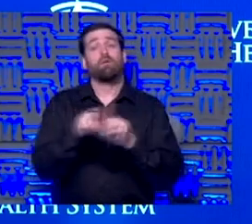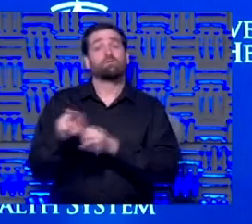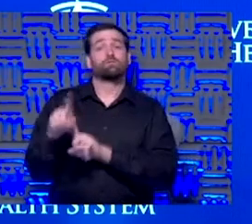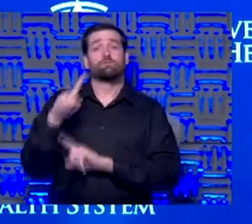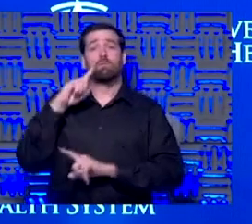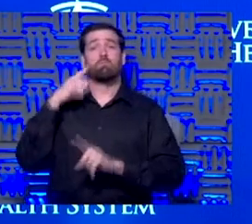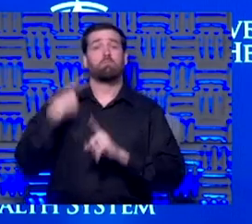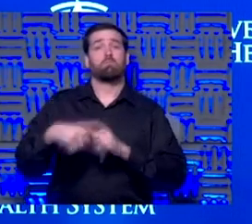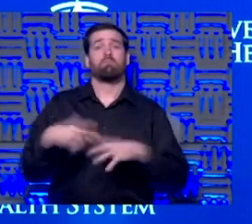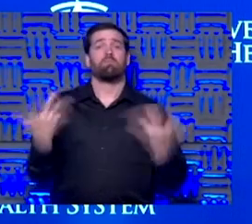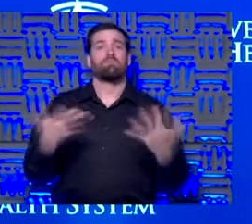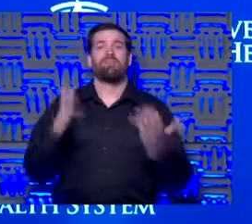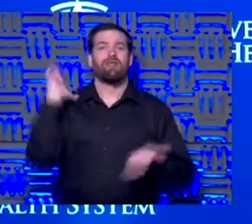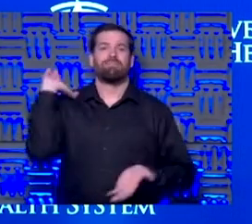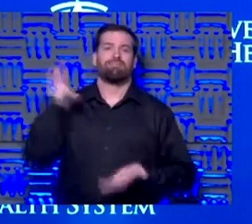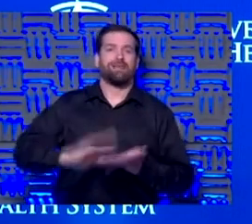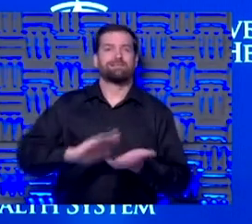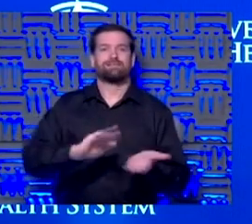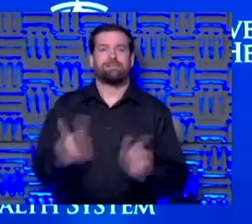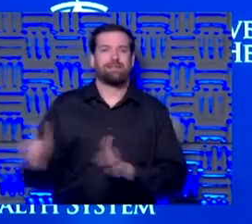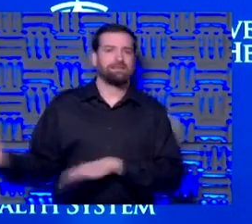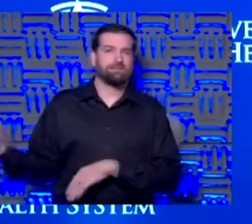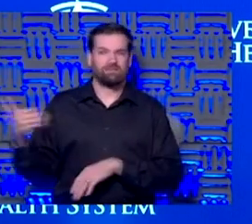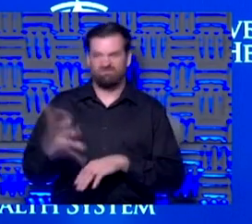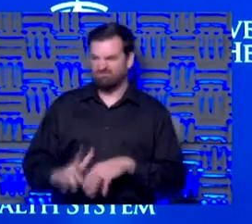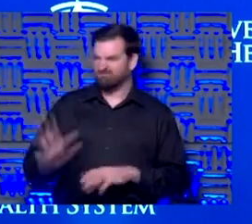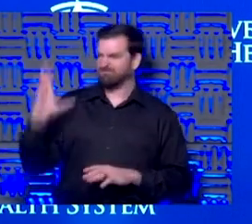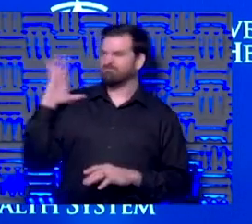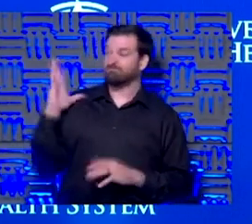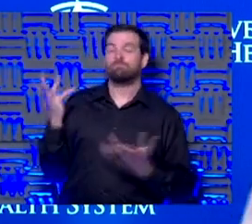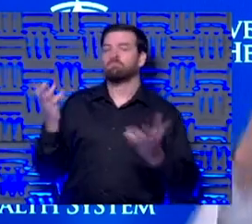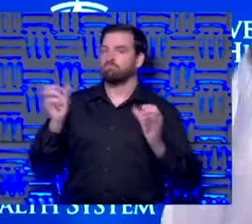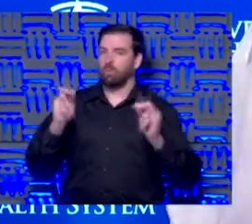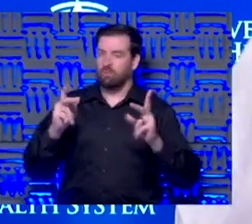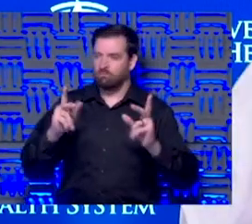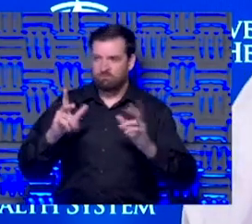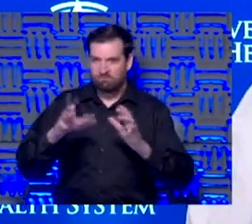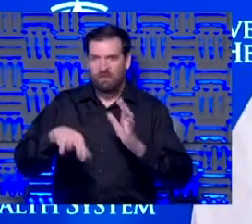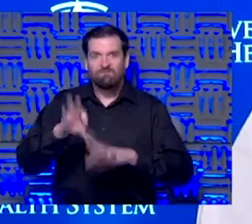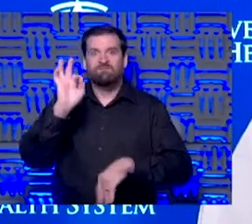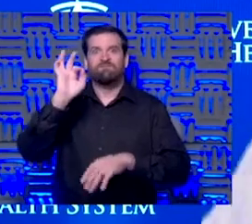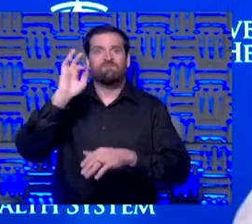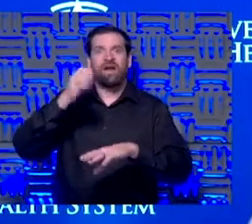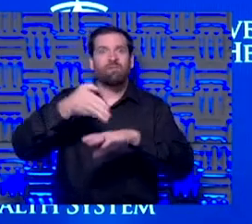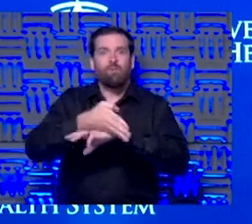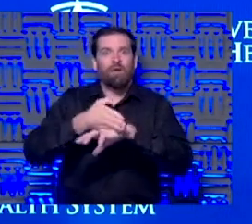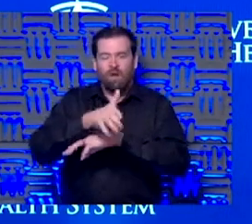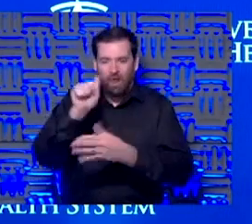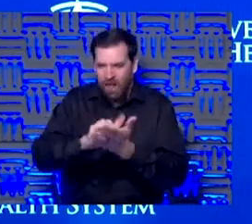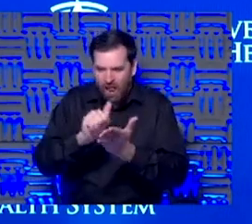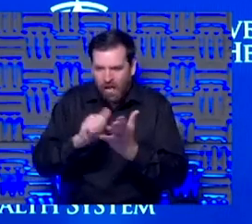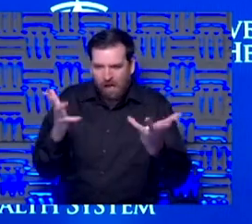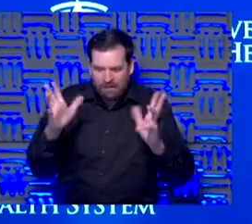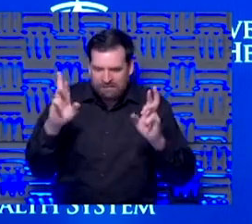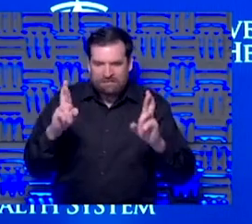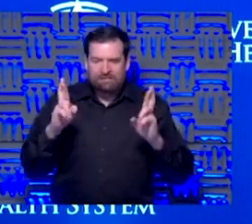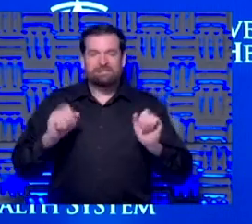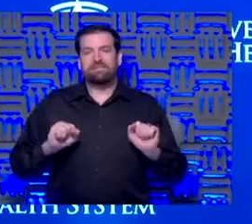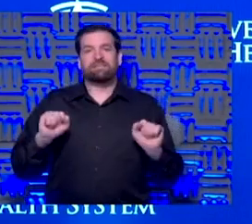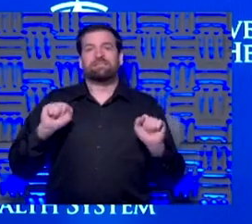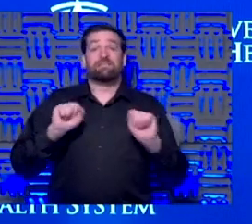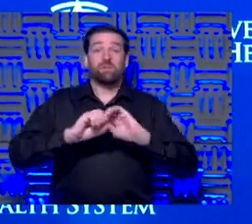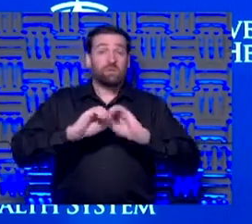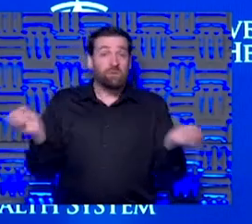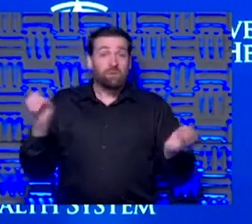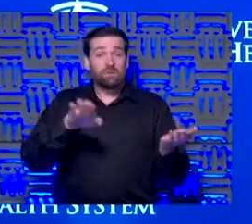is much fewer deaths than we had early on. You know, I'm going to find some wood to knock on right there. We have not had a